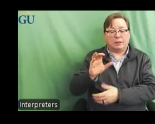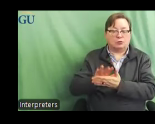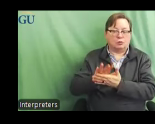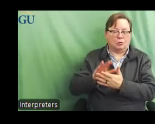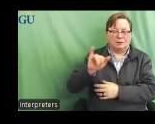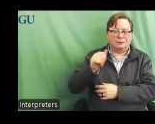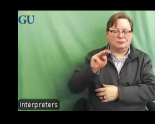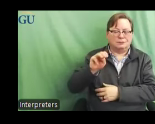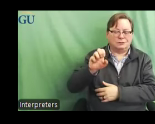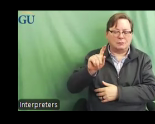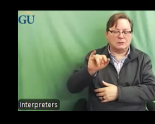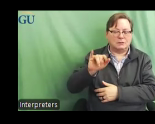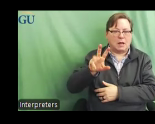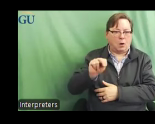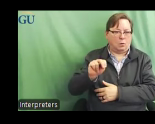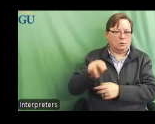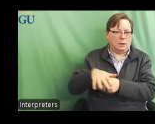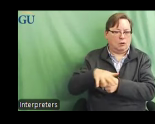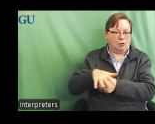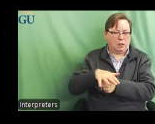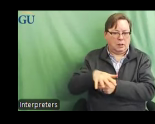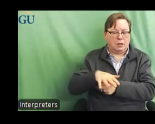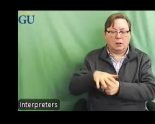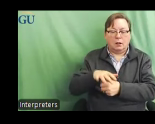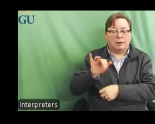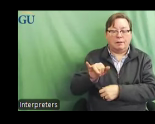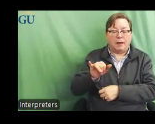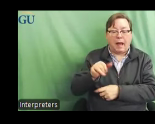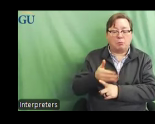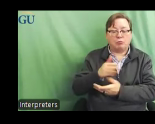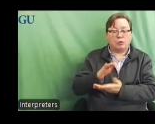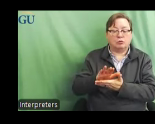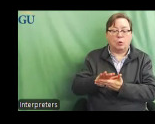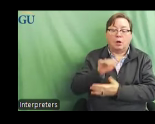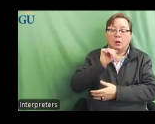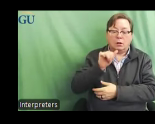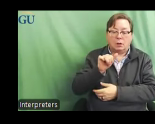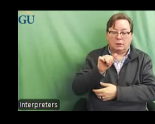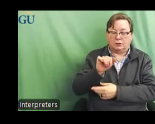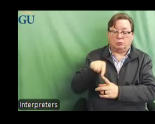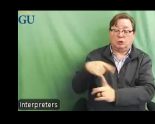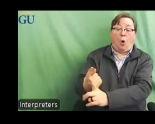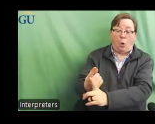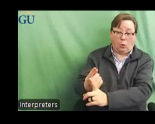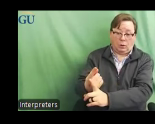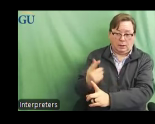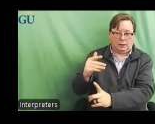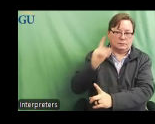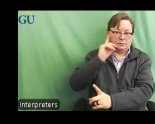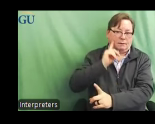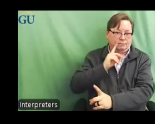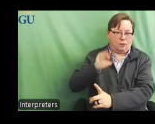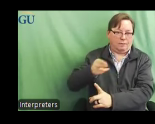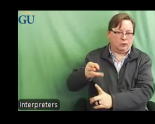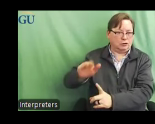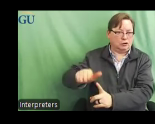Jamestown. In that preschool, it wasn't just, she was the only child that was deaf, hard of hearing. So